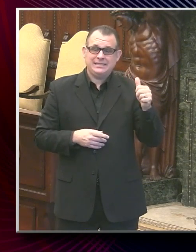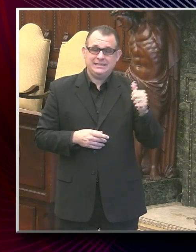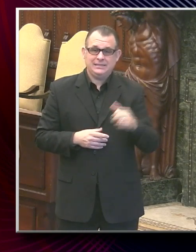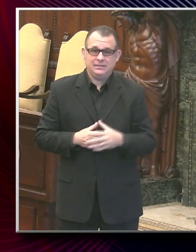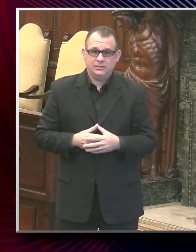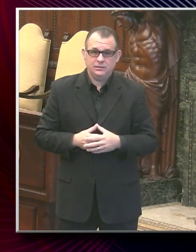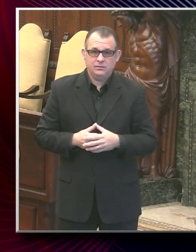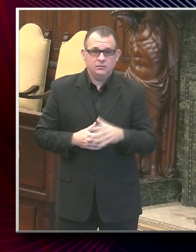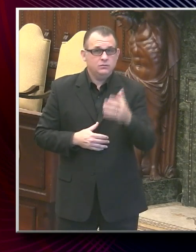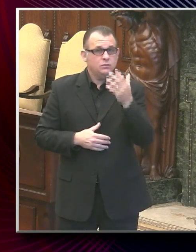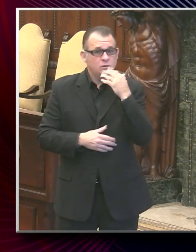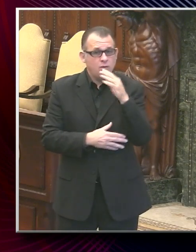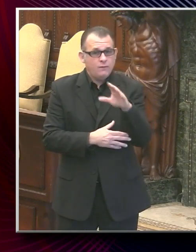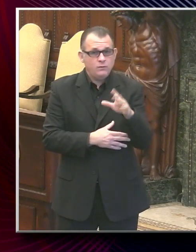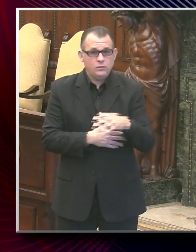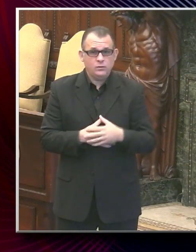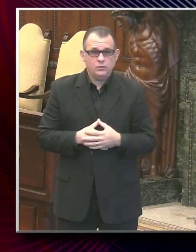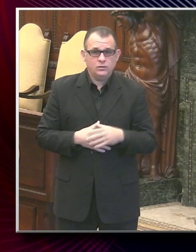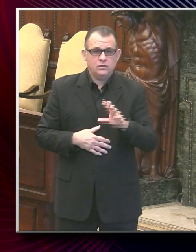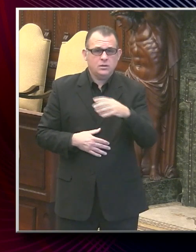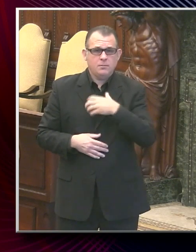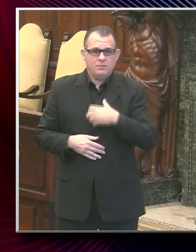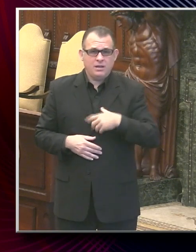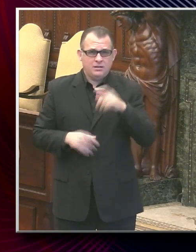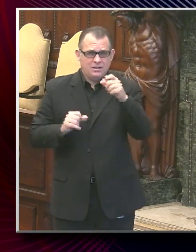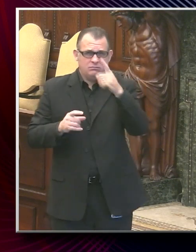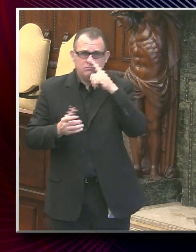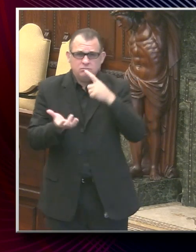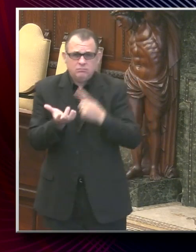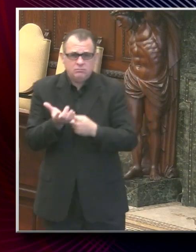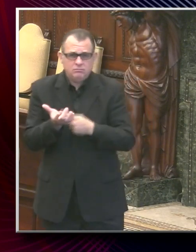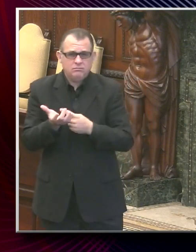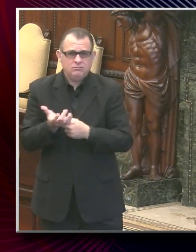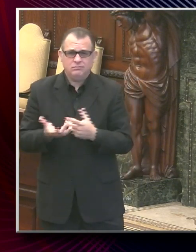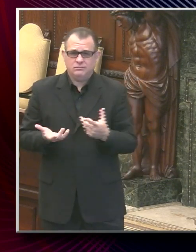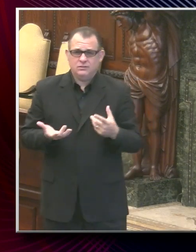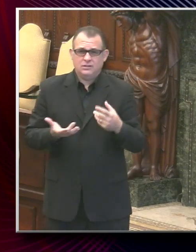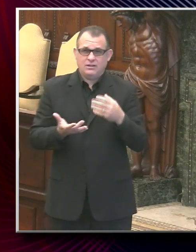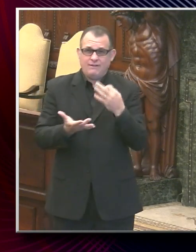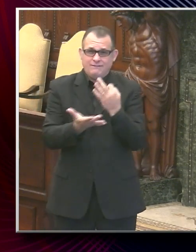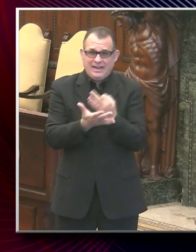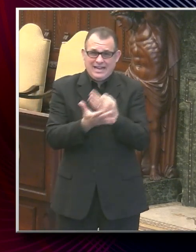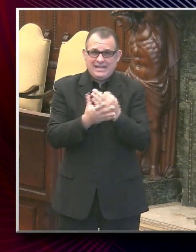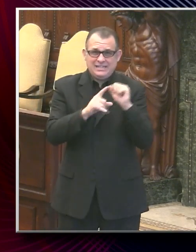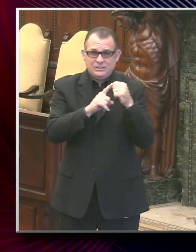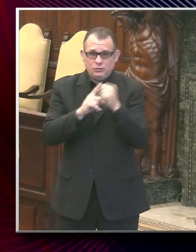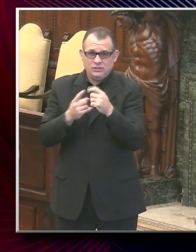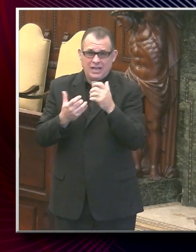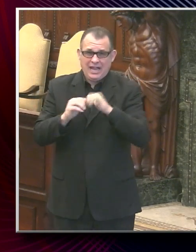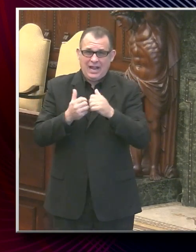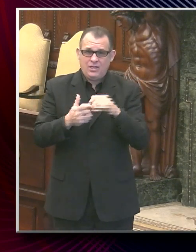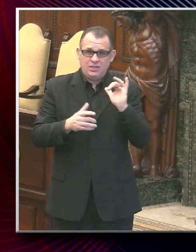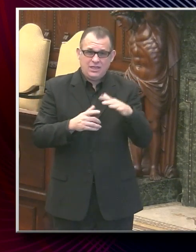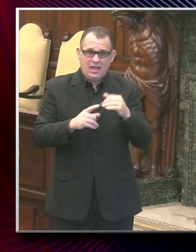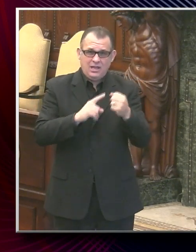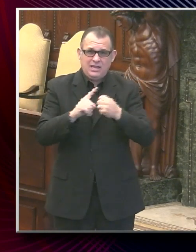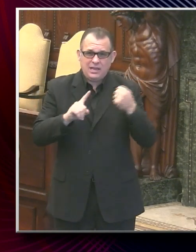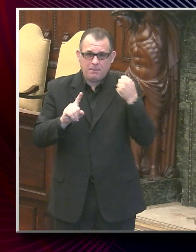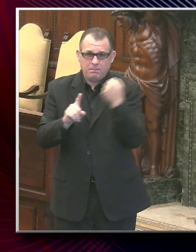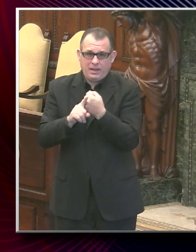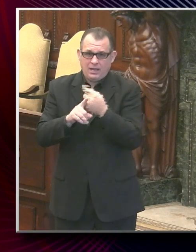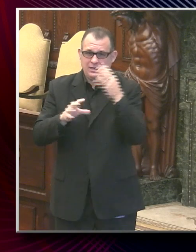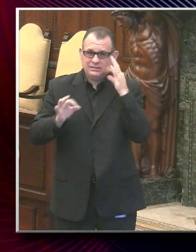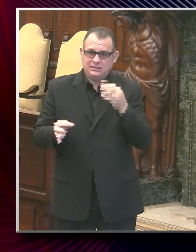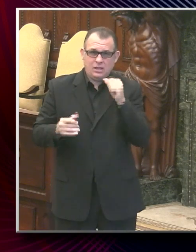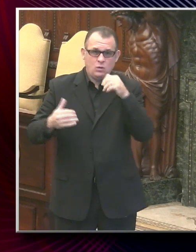Good afternoon. Mr. Mayor, can you talk a little bit about how the city's financial situation played into the decision to not have large events